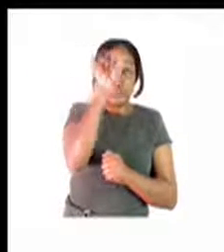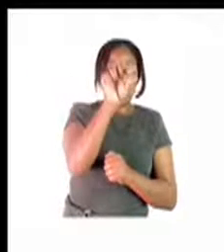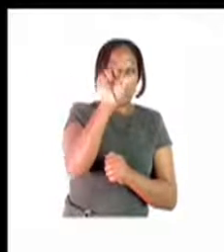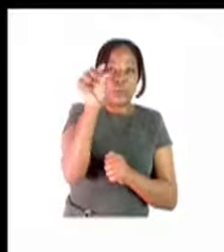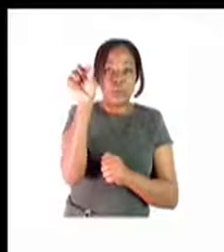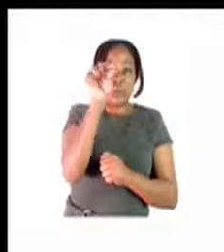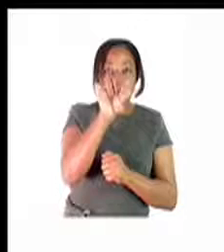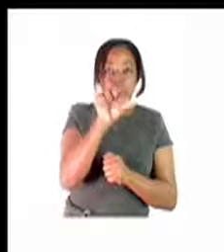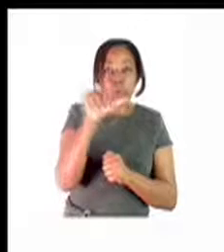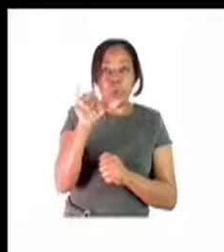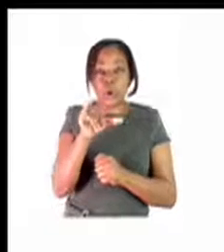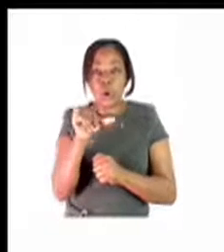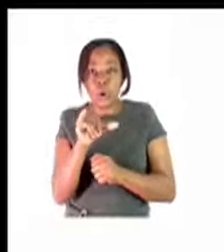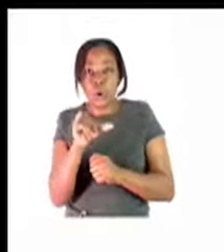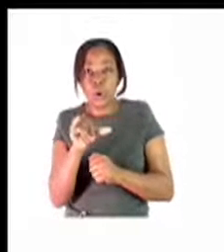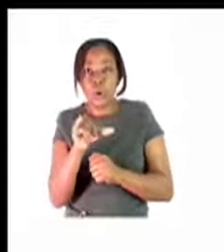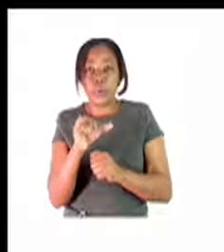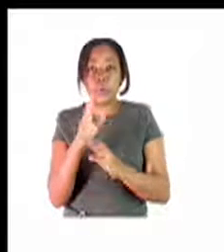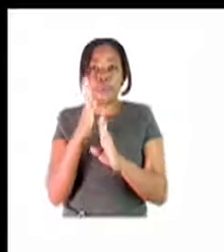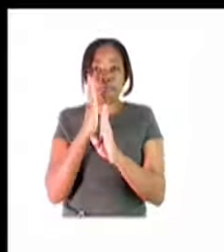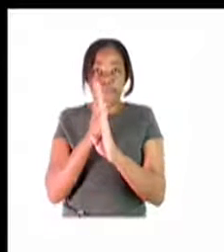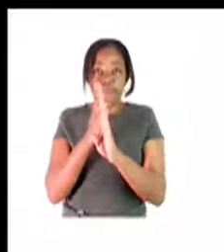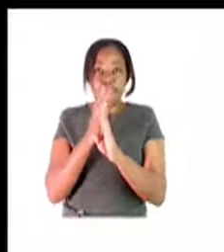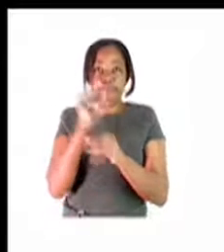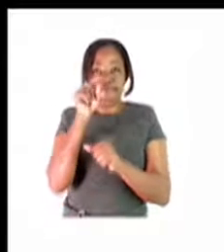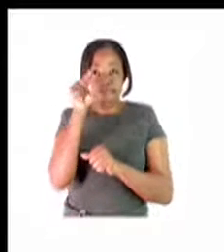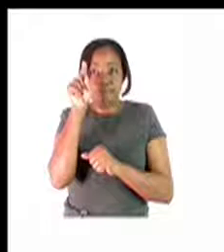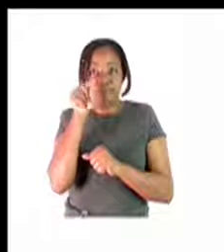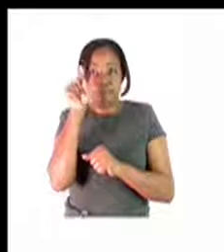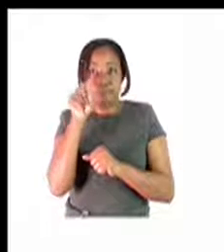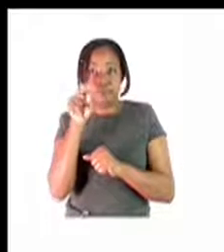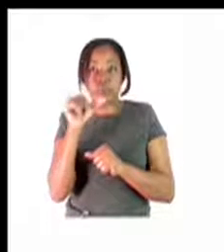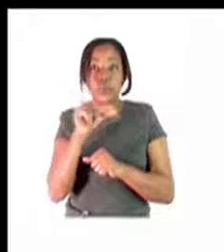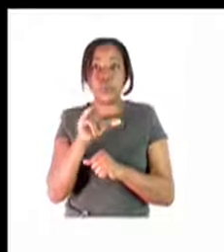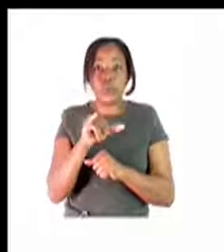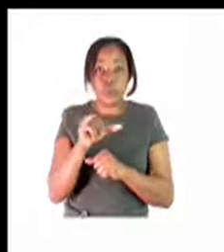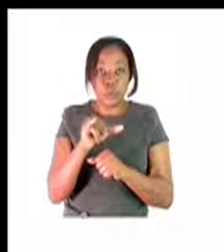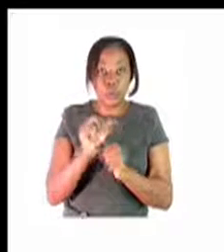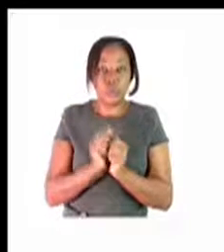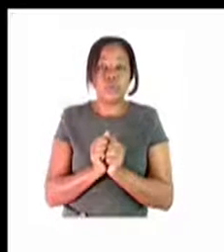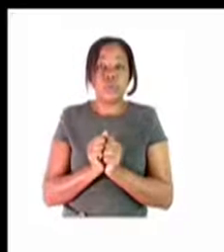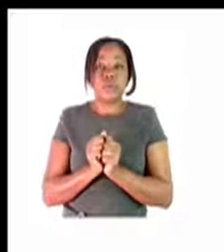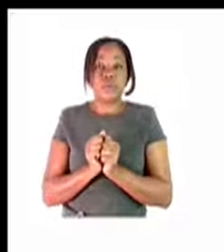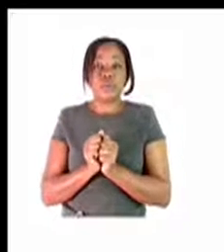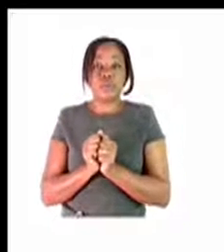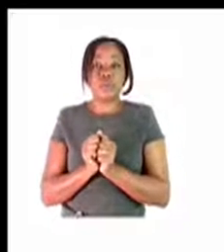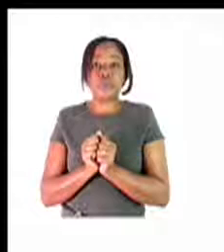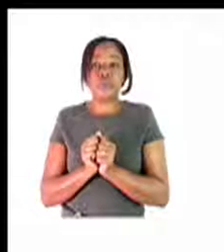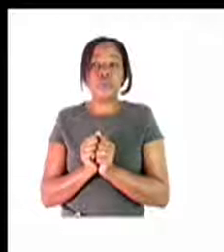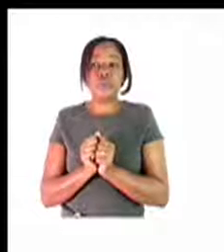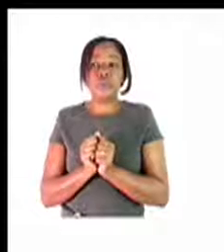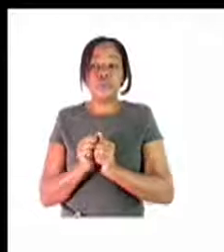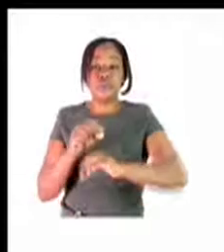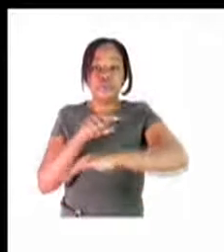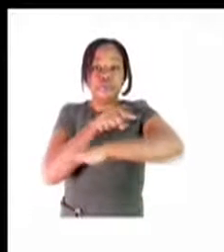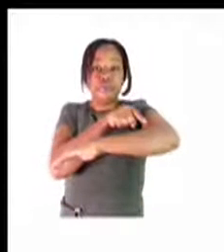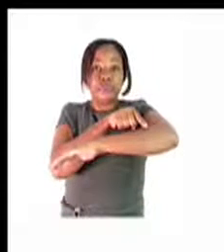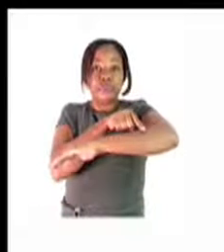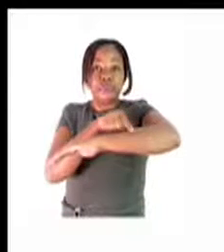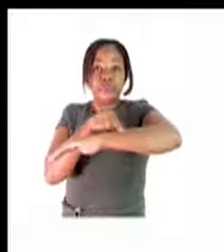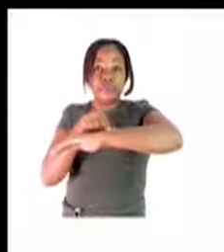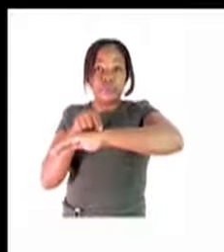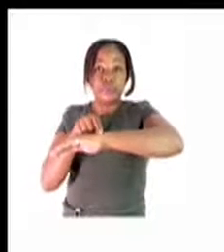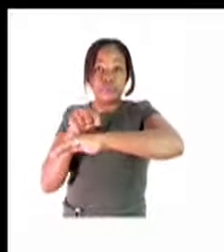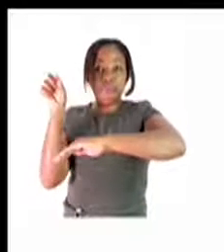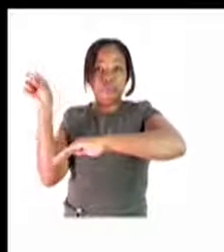statement and you will find out which one is the correct one to be placed in the line that is provided for you in each